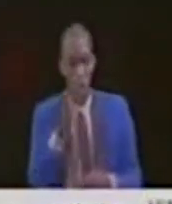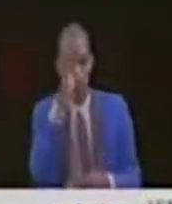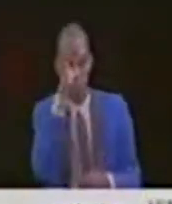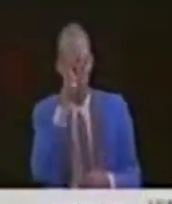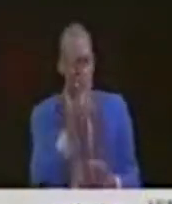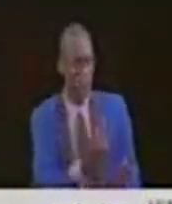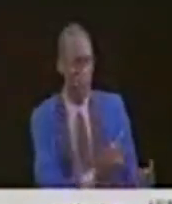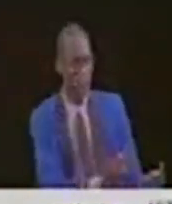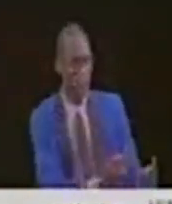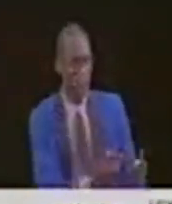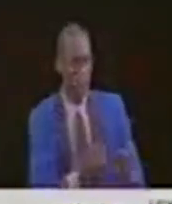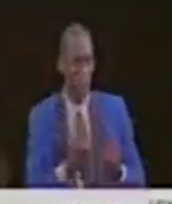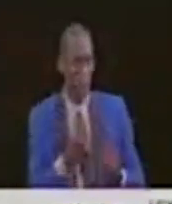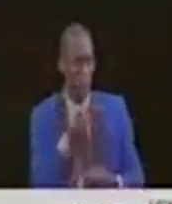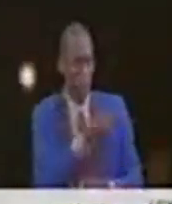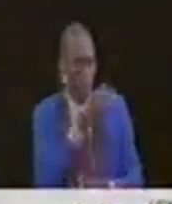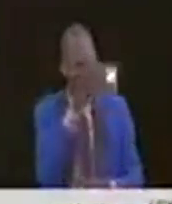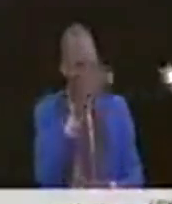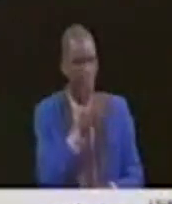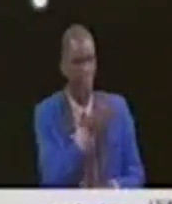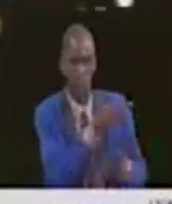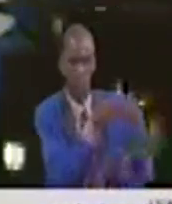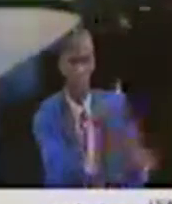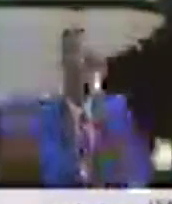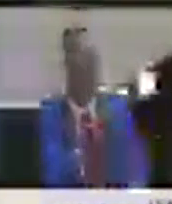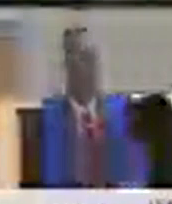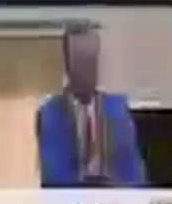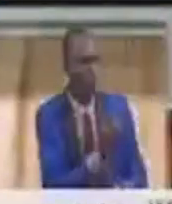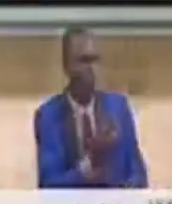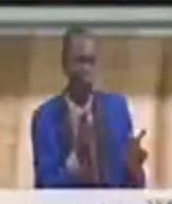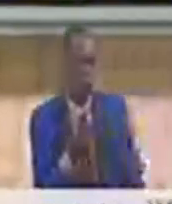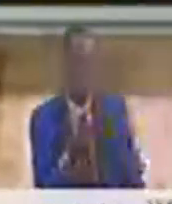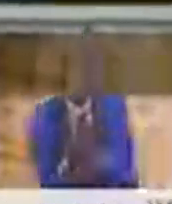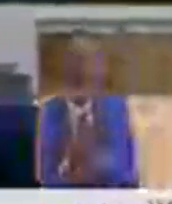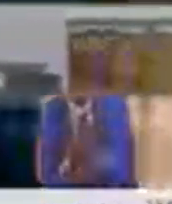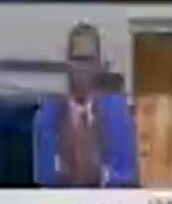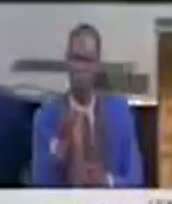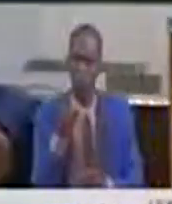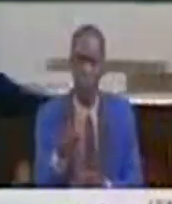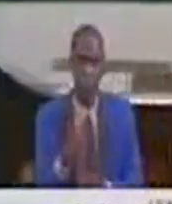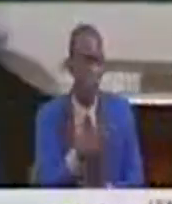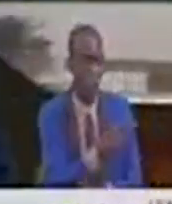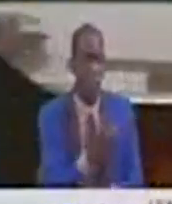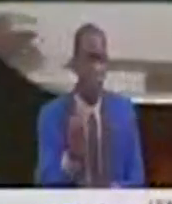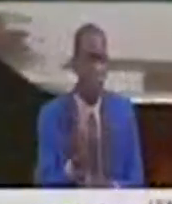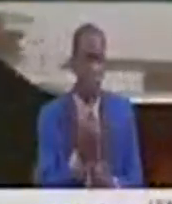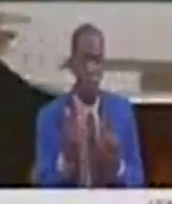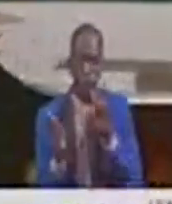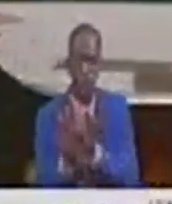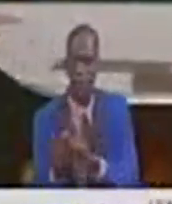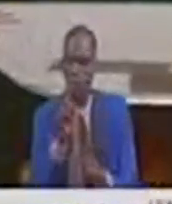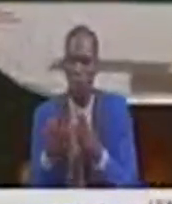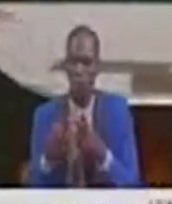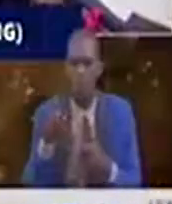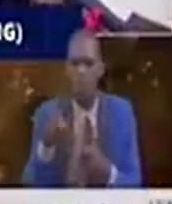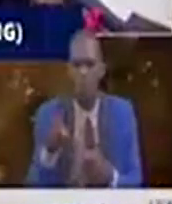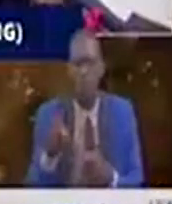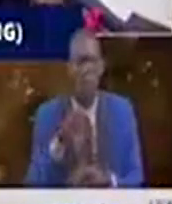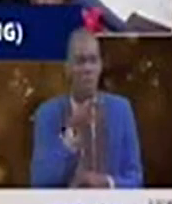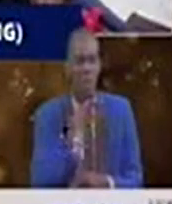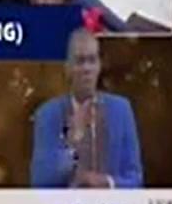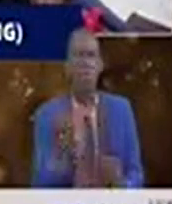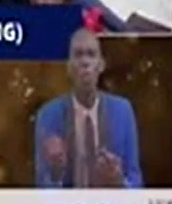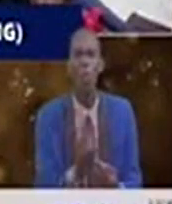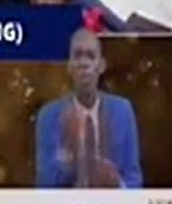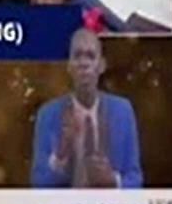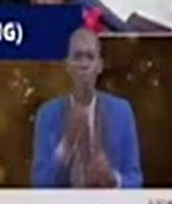physically now. He's always coming. And you know that whenever he comes, he has something in his lips. It's